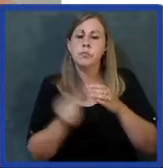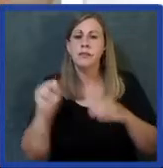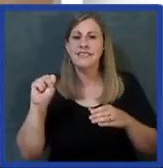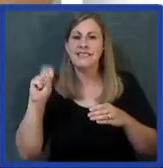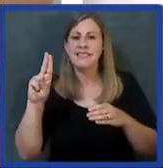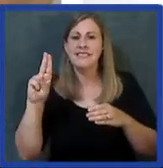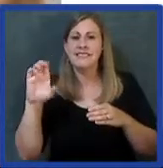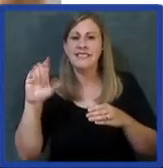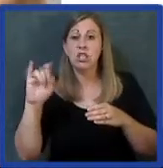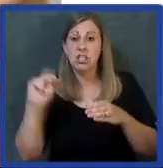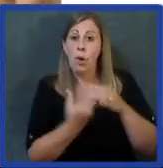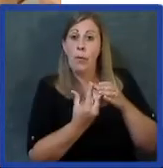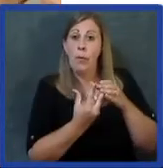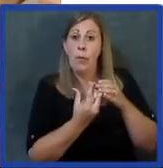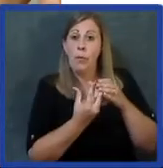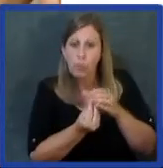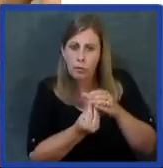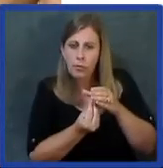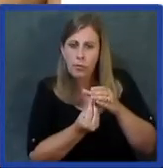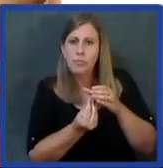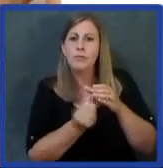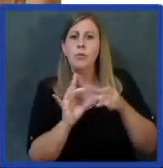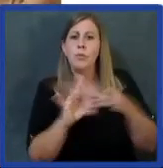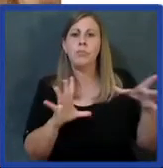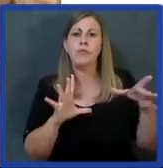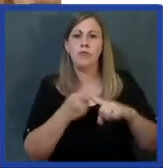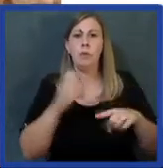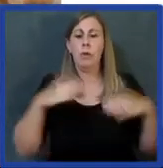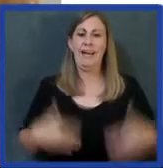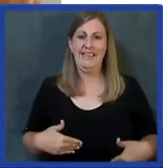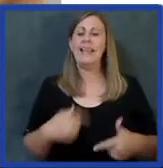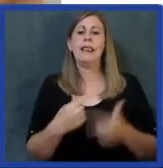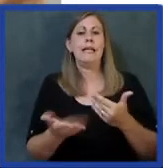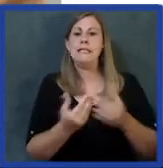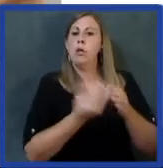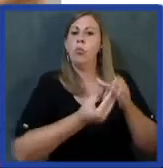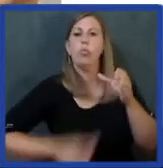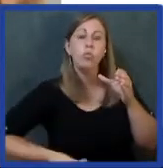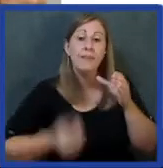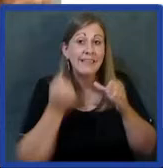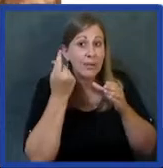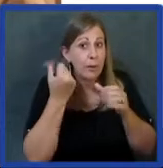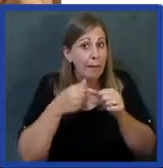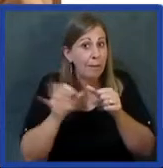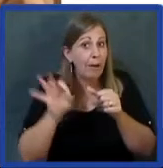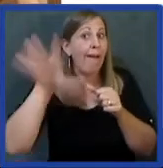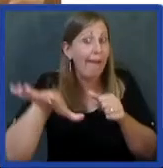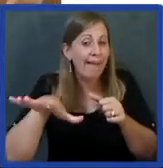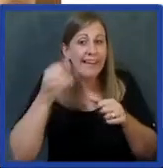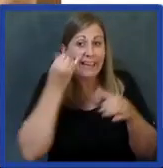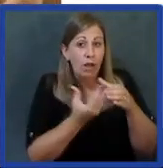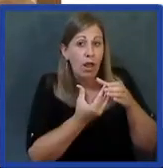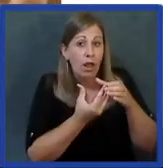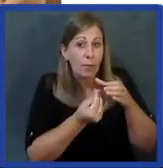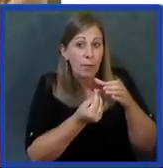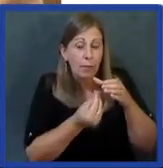out. The tip or the key is when you take it out of your body to make sure you're holding it upright, because at that time, all of